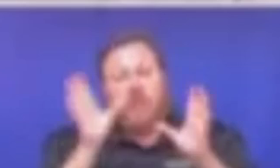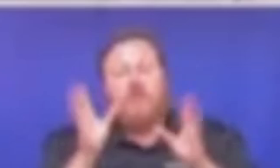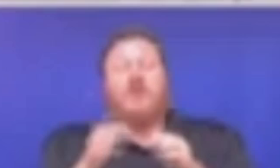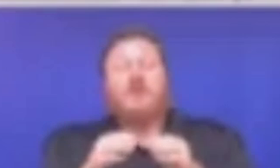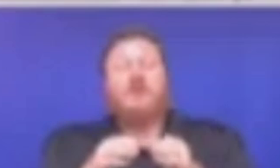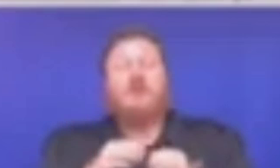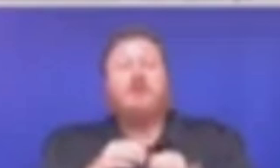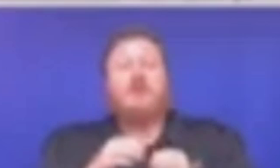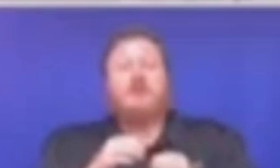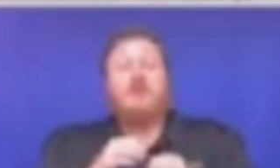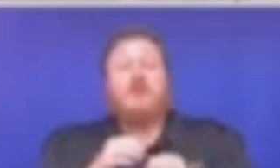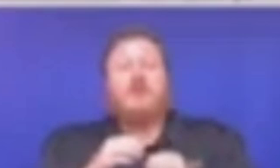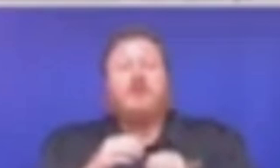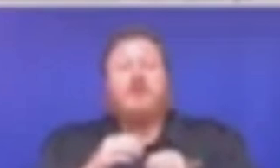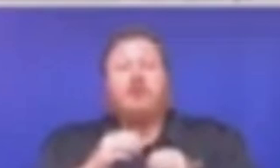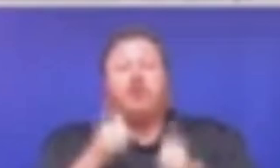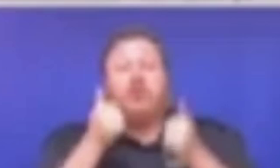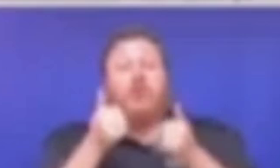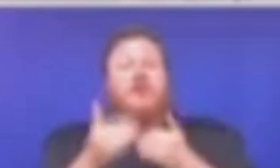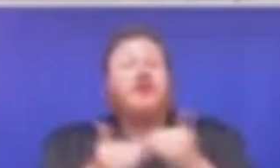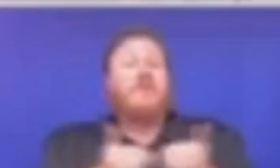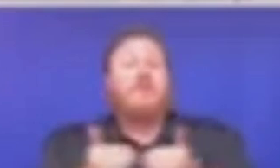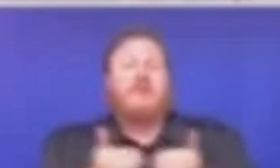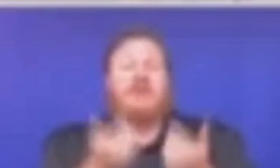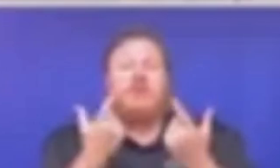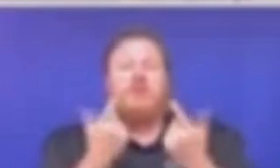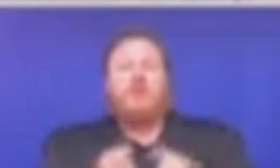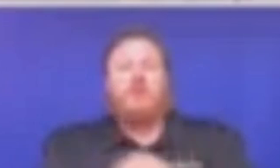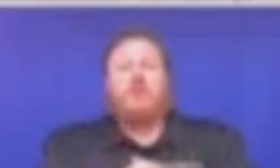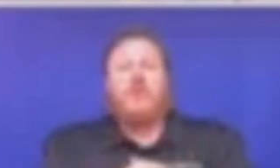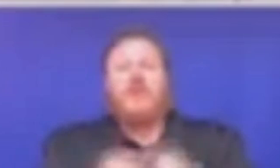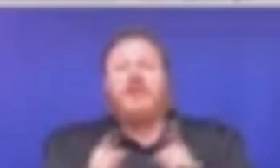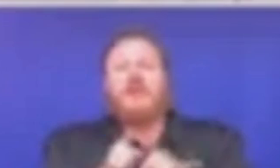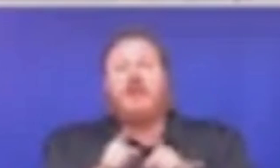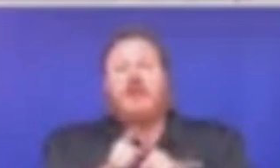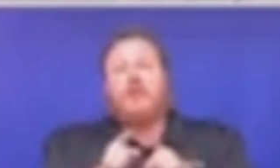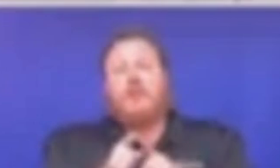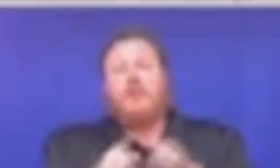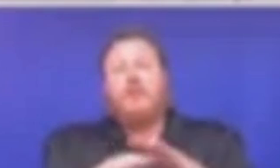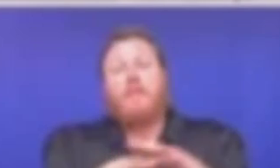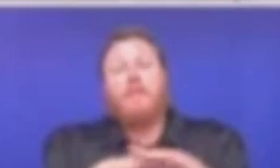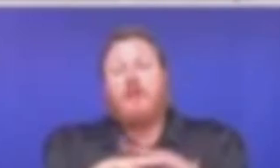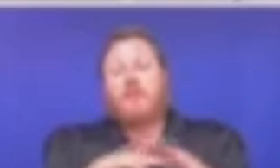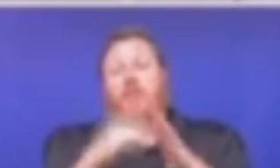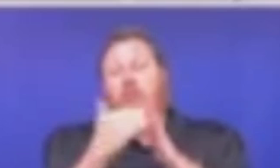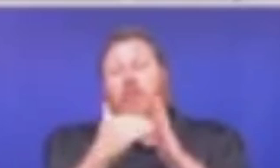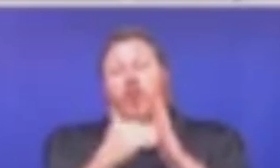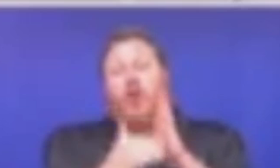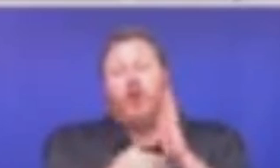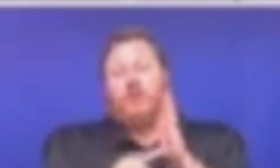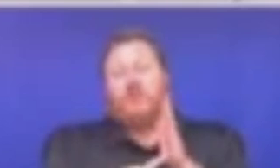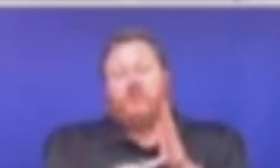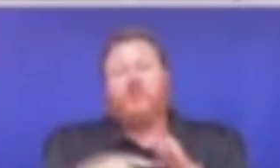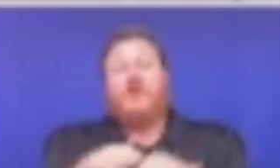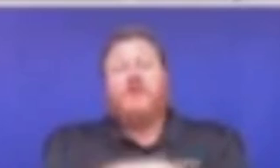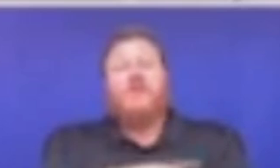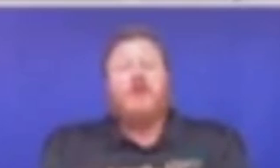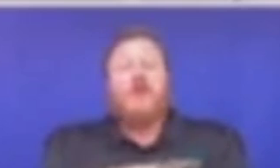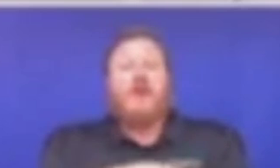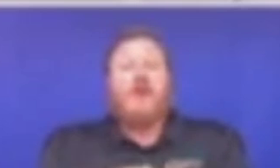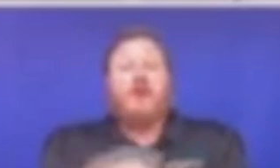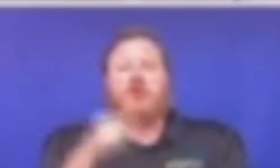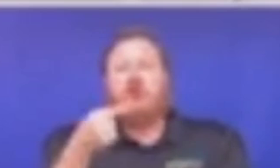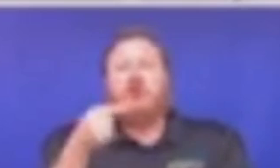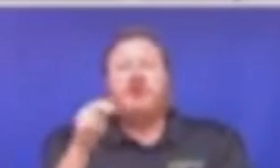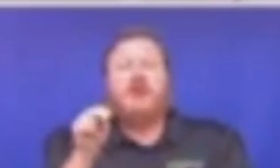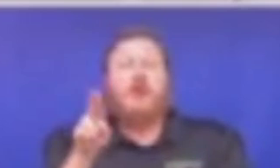governance. The parties also agreed to a minimum program as the foundation of the work of the